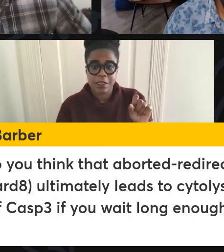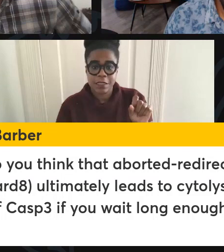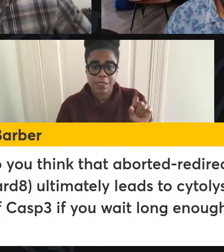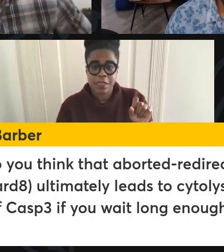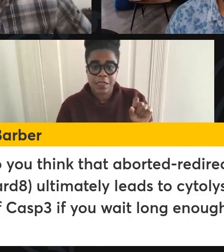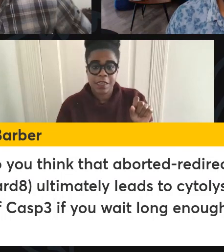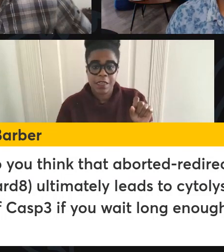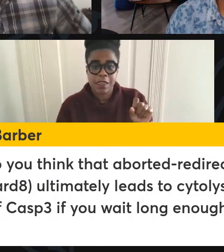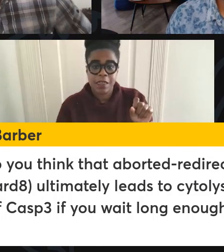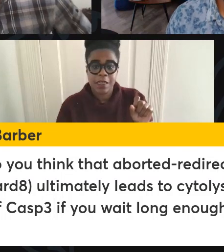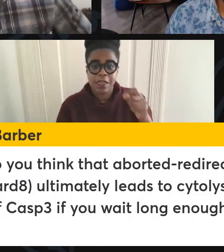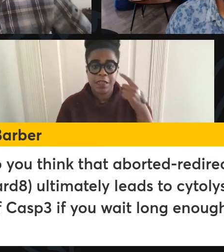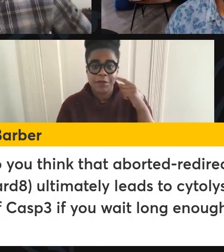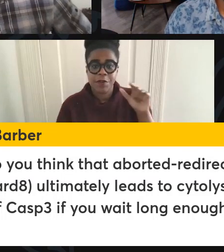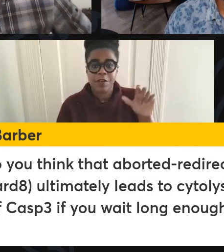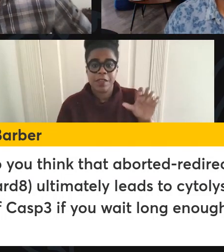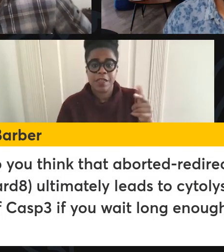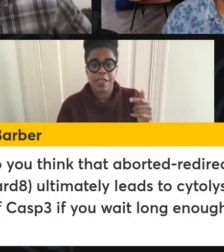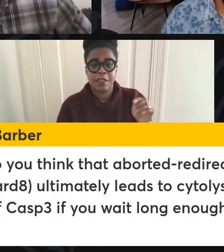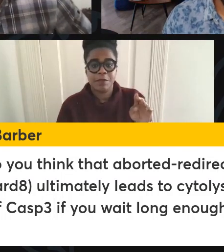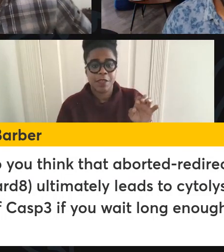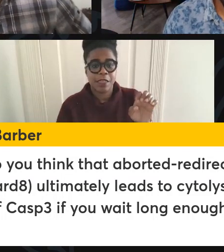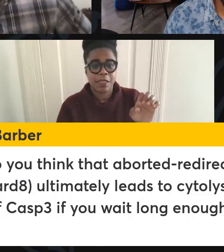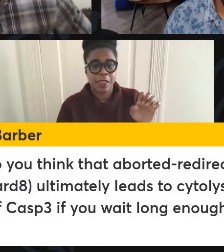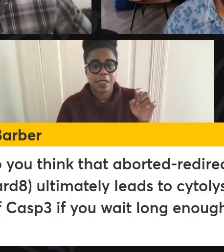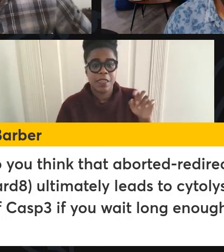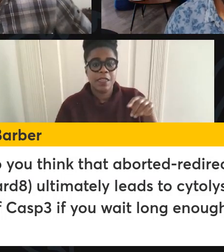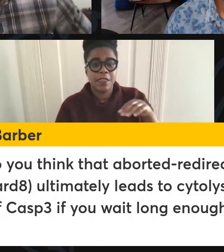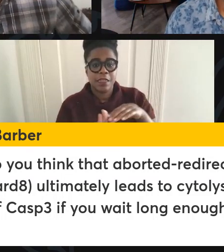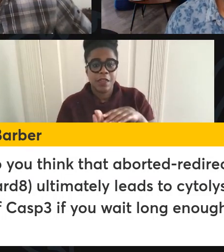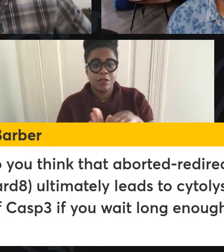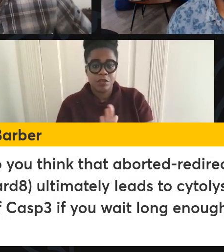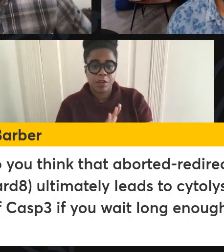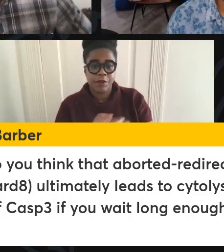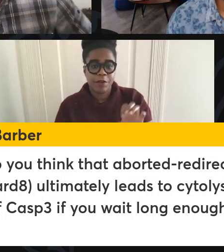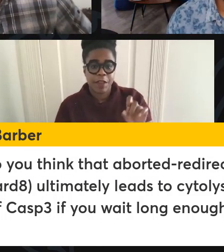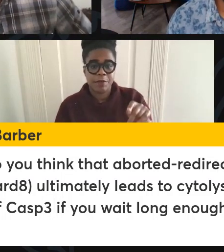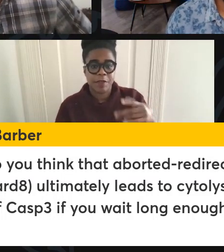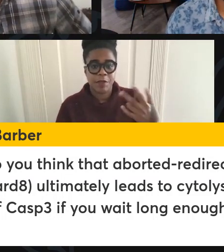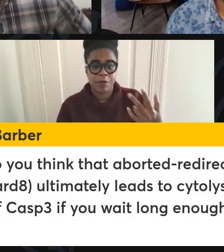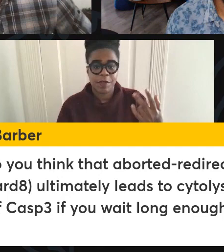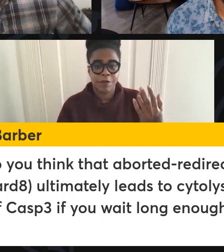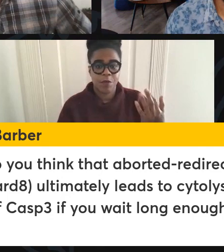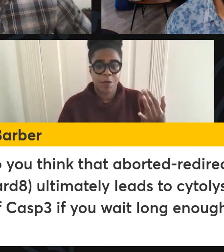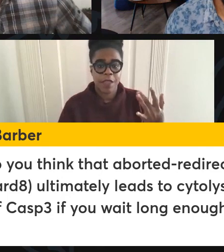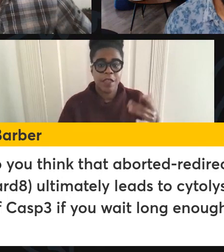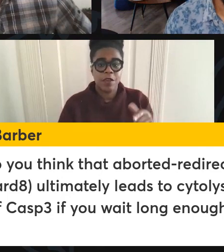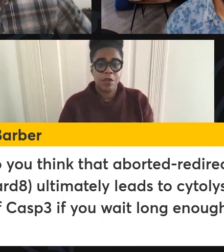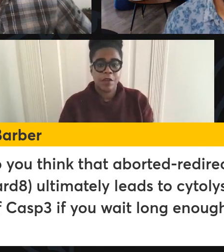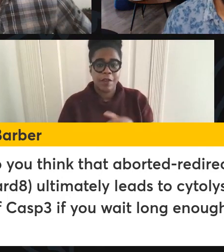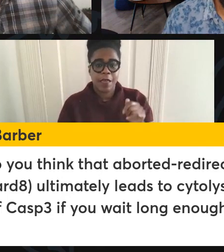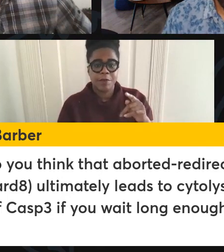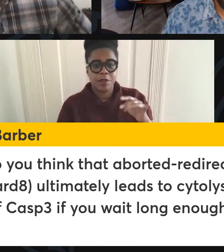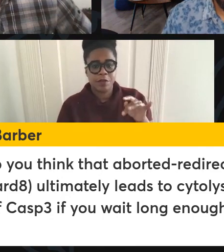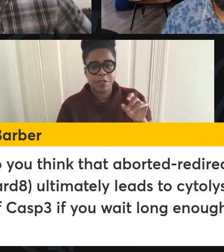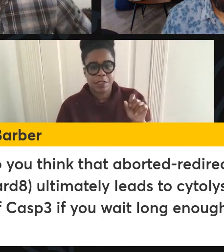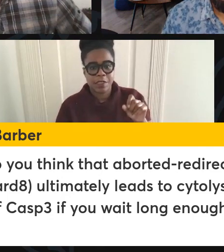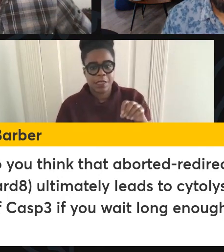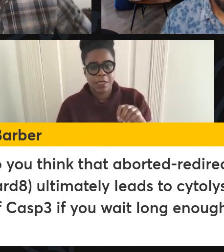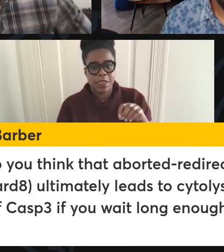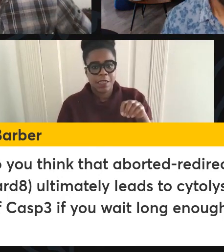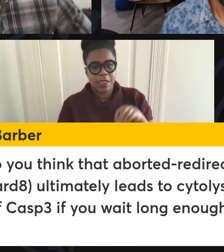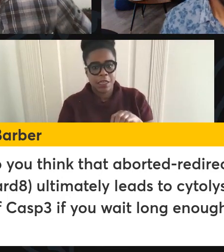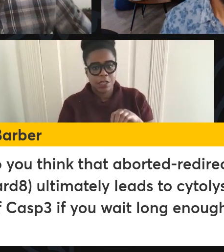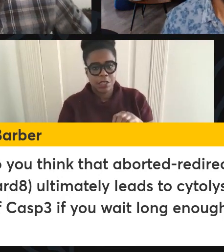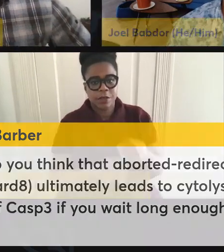cytolysis via GAS-DE downstream of Cas+3 if you wait long enough after apoptosis induction? It's a very specific